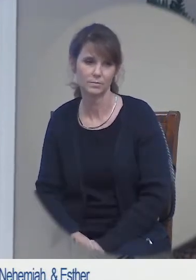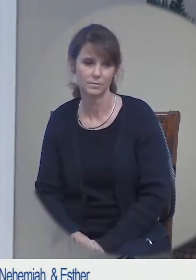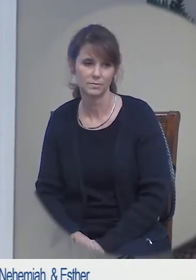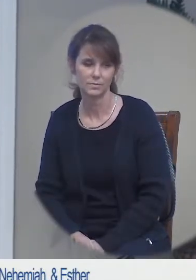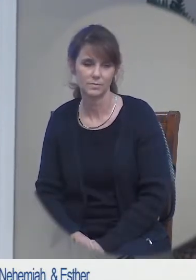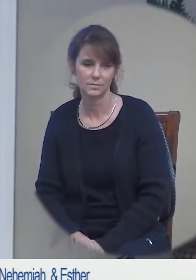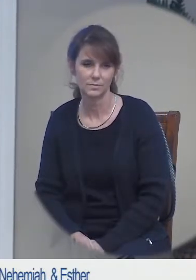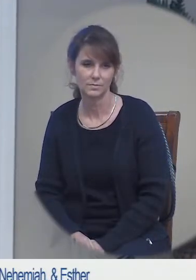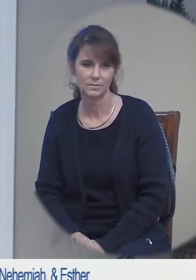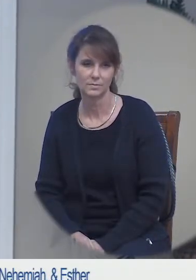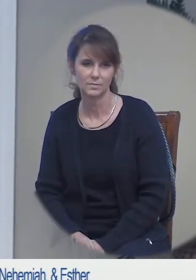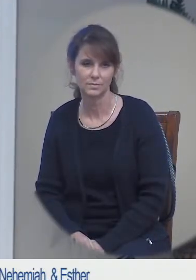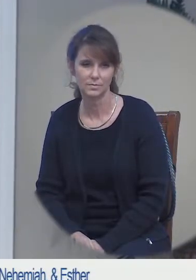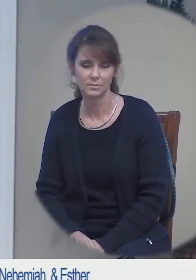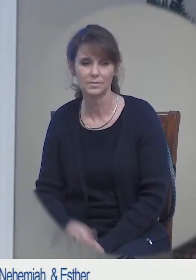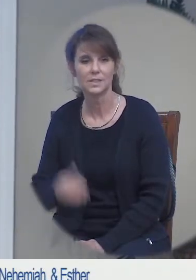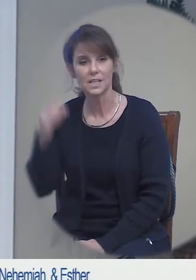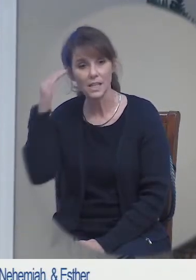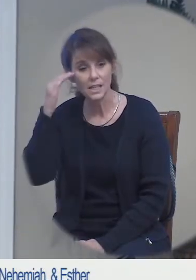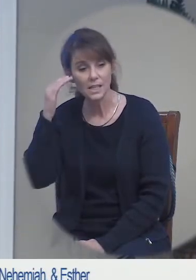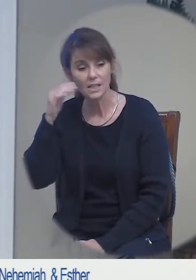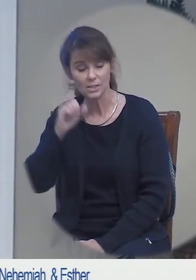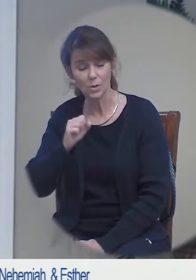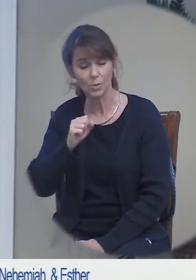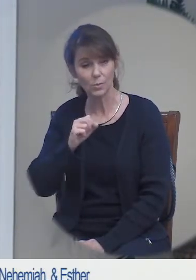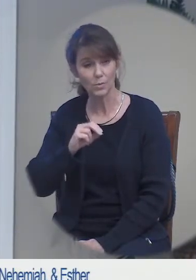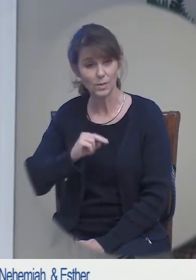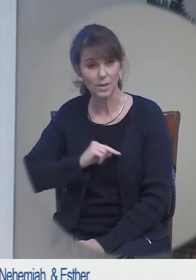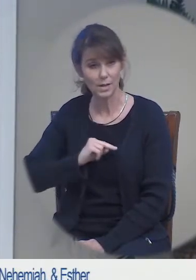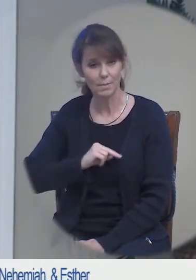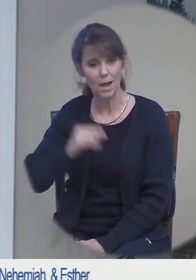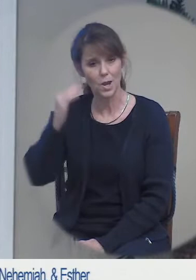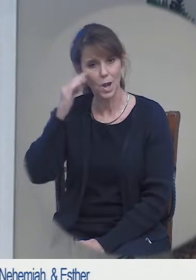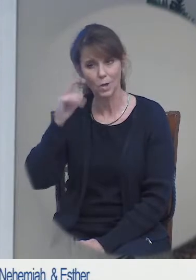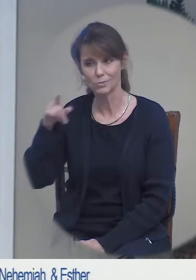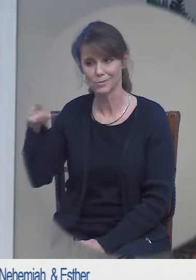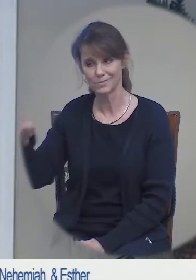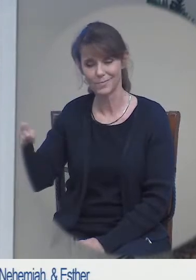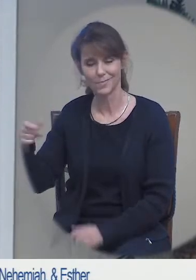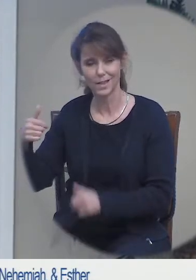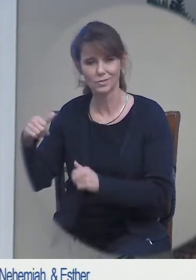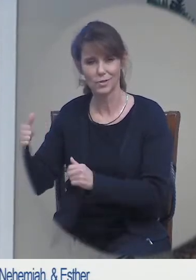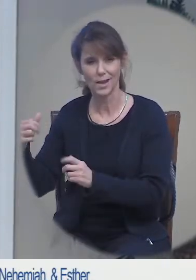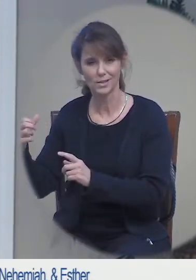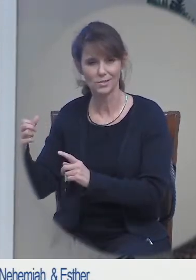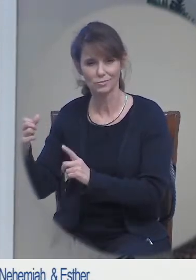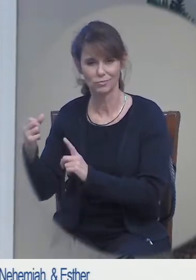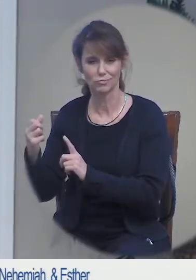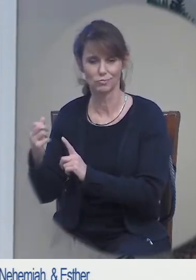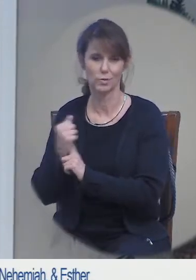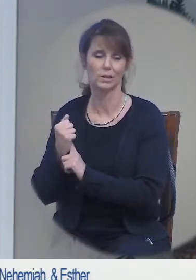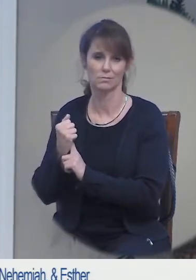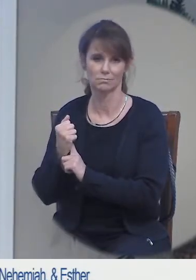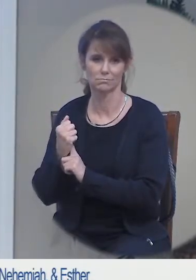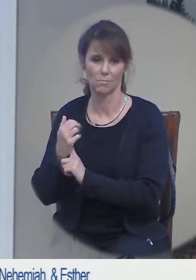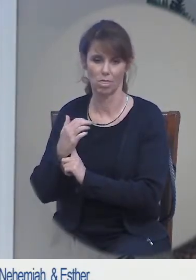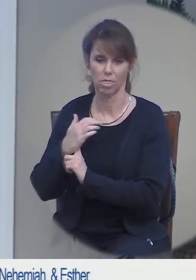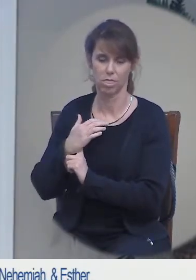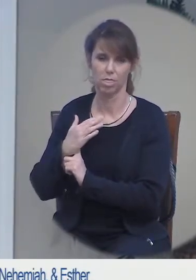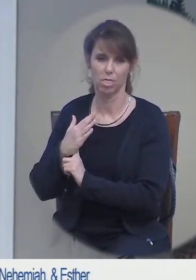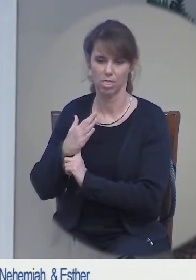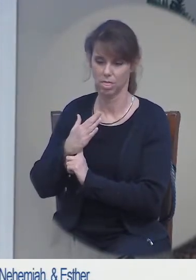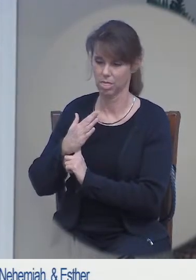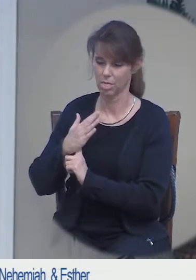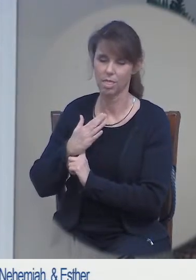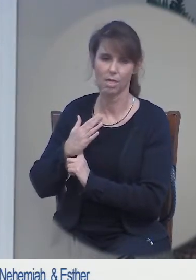said that all of their efforts are basically a type of psychological warfare. 4 different times in this text, this word frightened